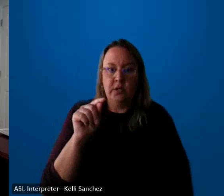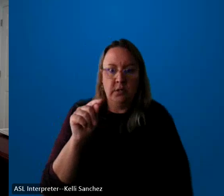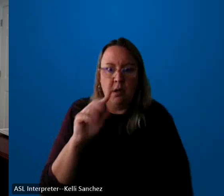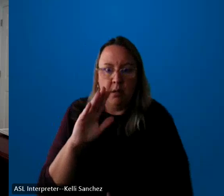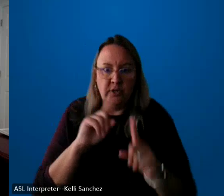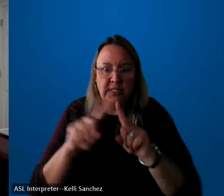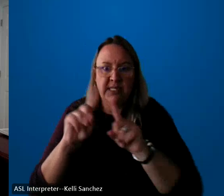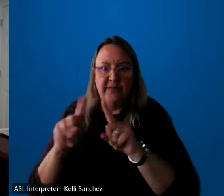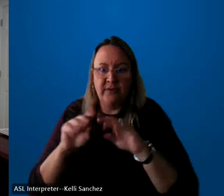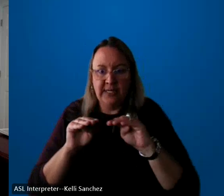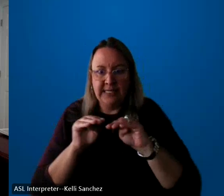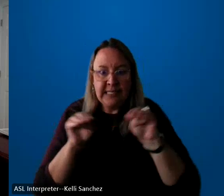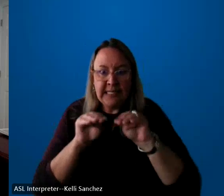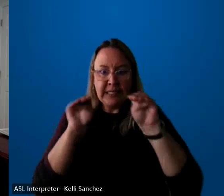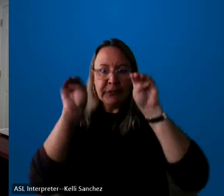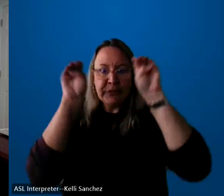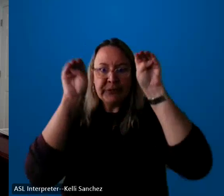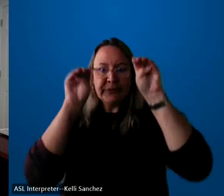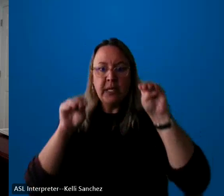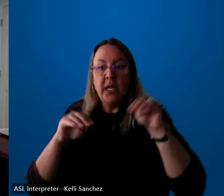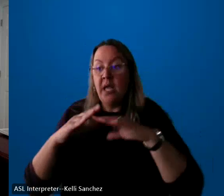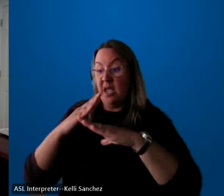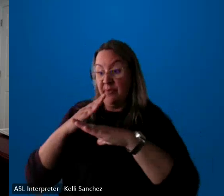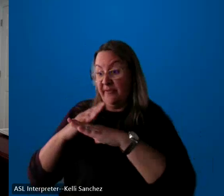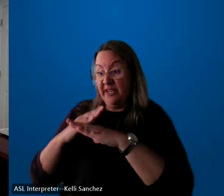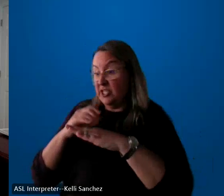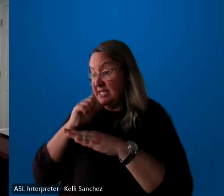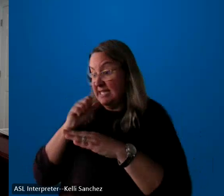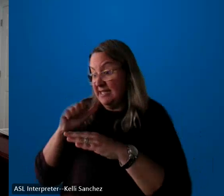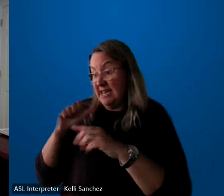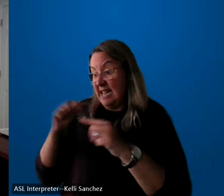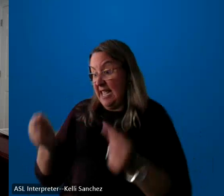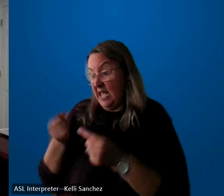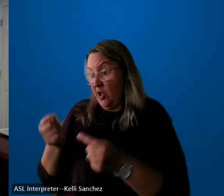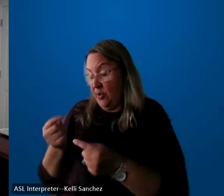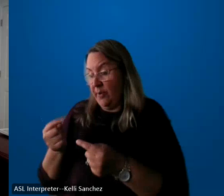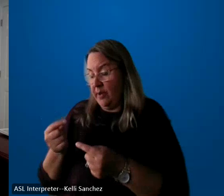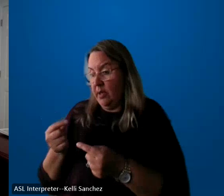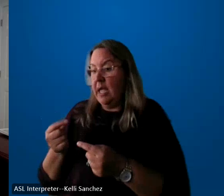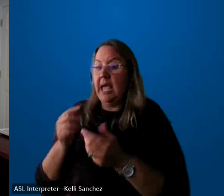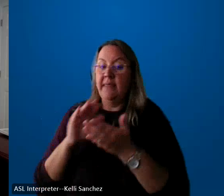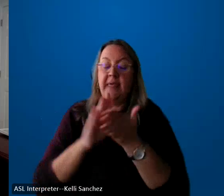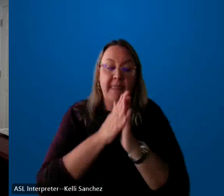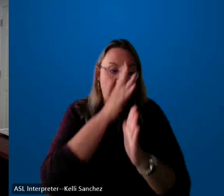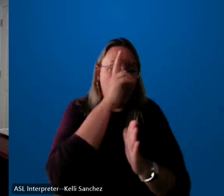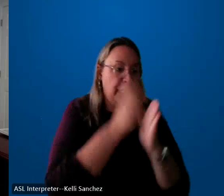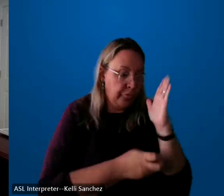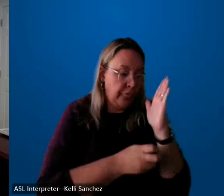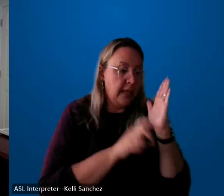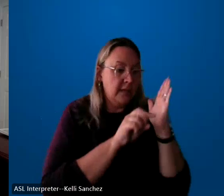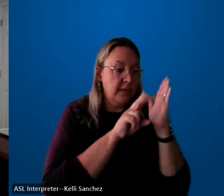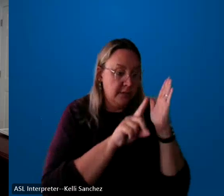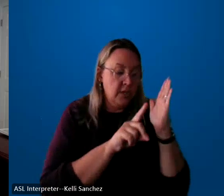different tiers. If prevention didn't help somebody and they fell into substance use disorder, we got to keep them alive so that we can get them